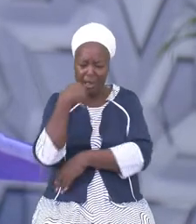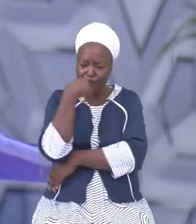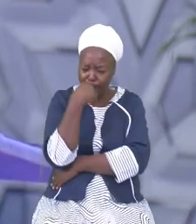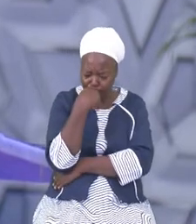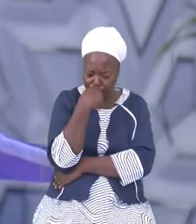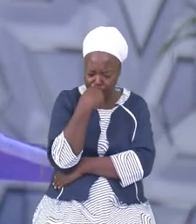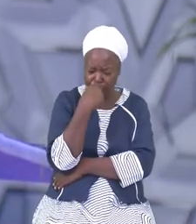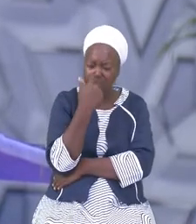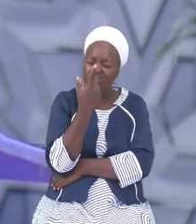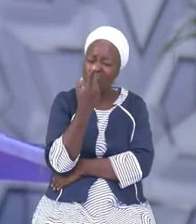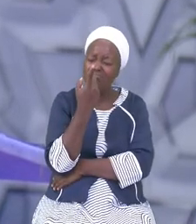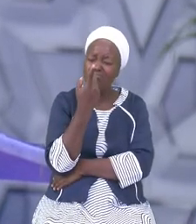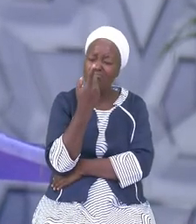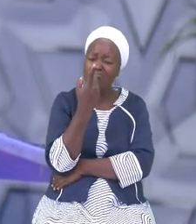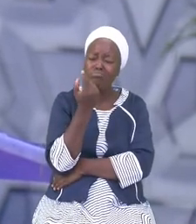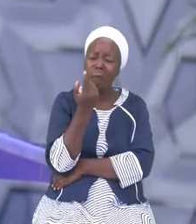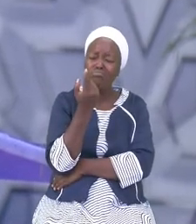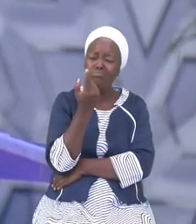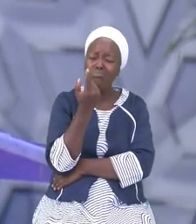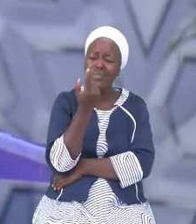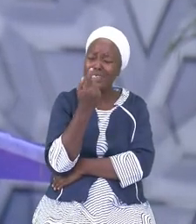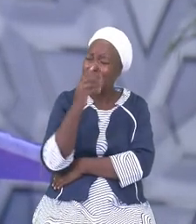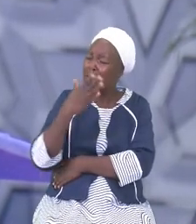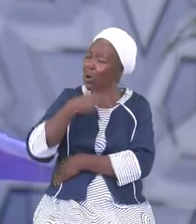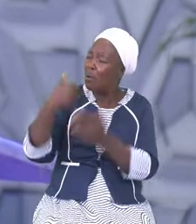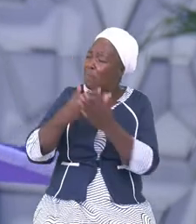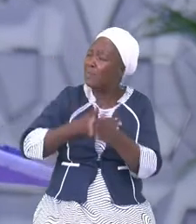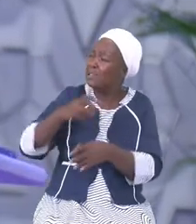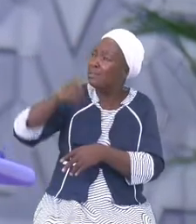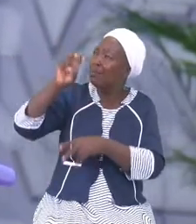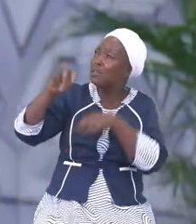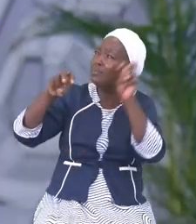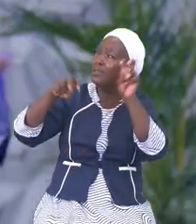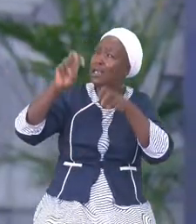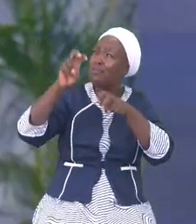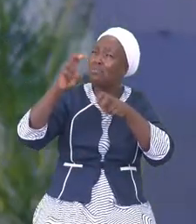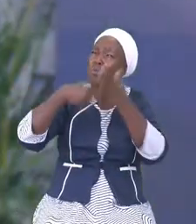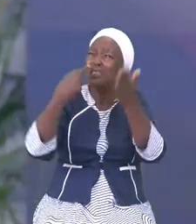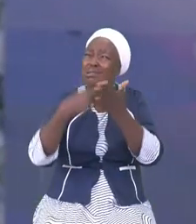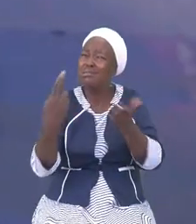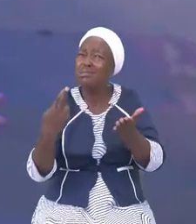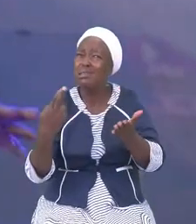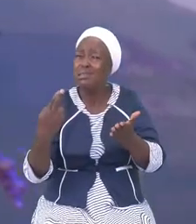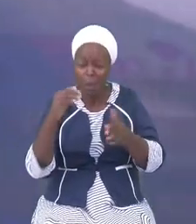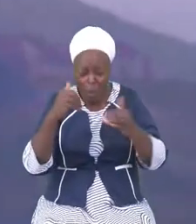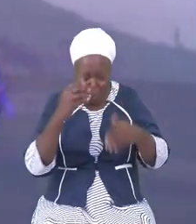final result. What did I gain from this? There are other people, they want to travel, they want to go from woman to